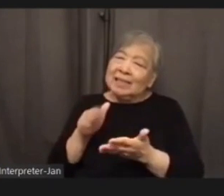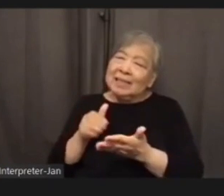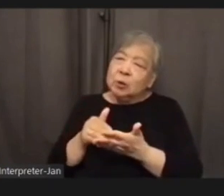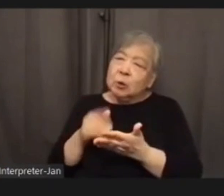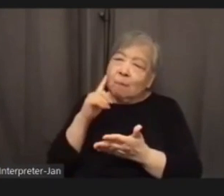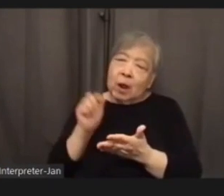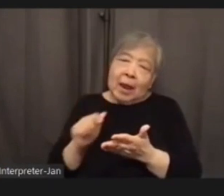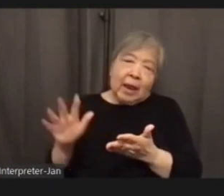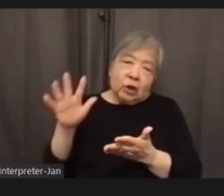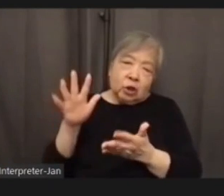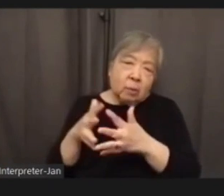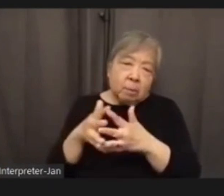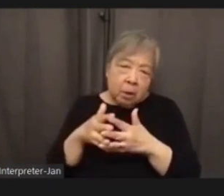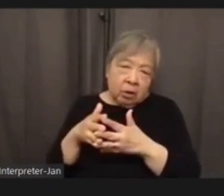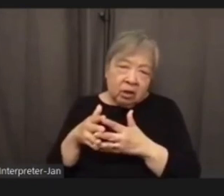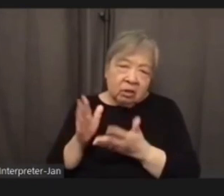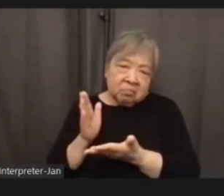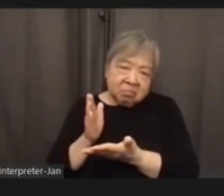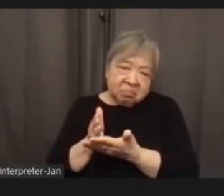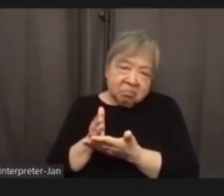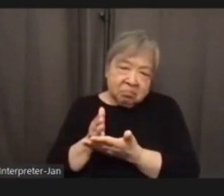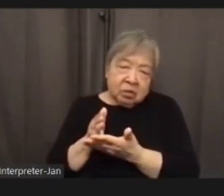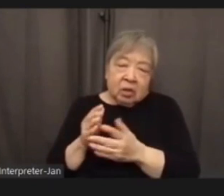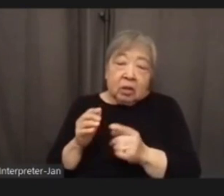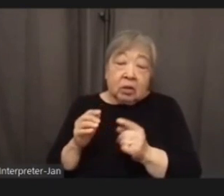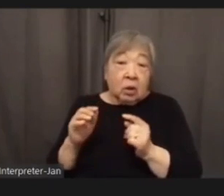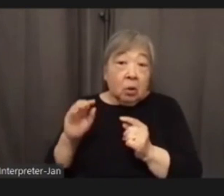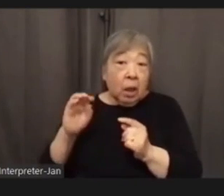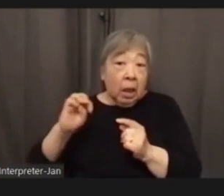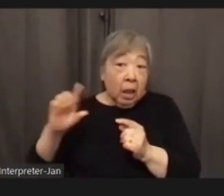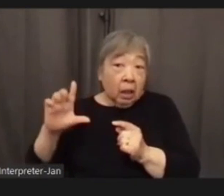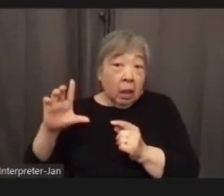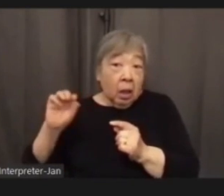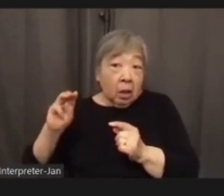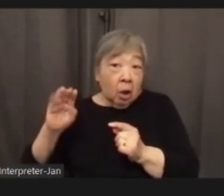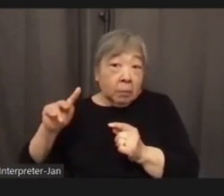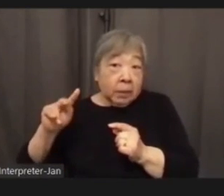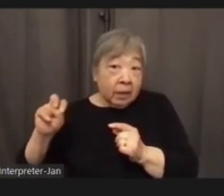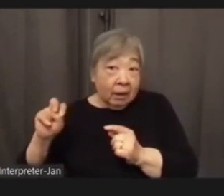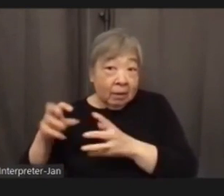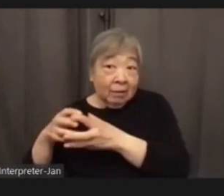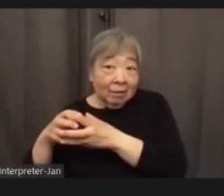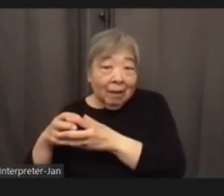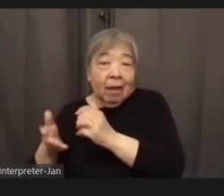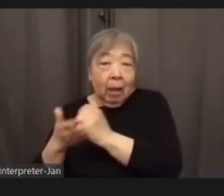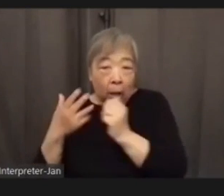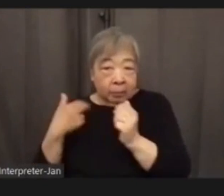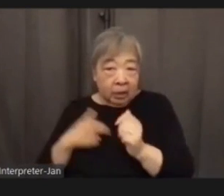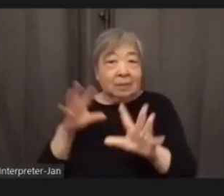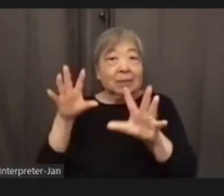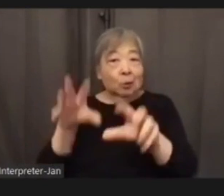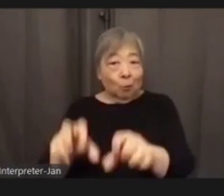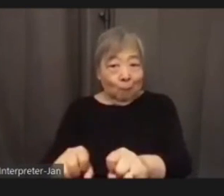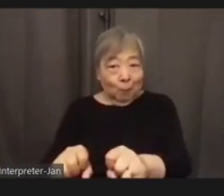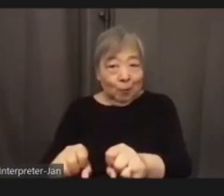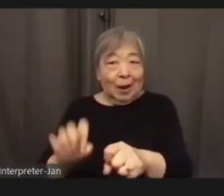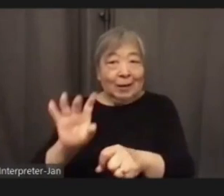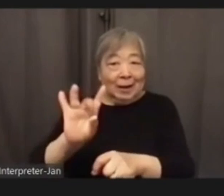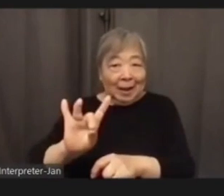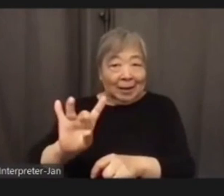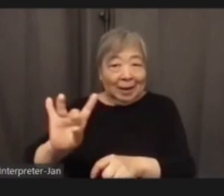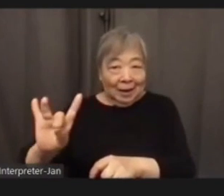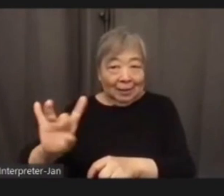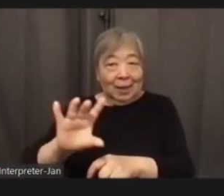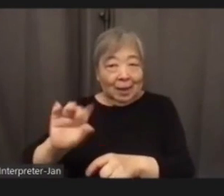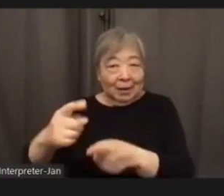the Upper West Side. So El Comité helped us take over a storefront on 88th and